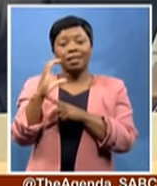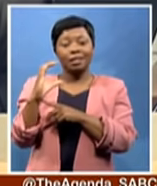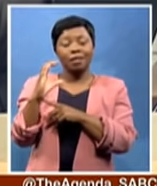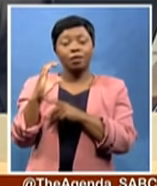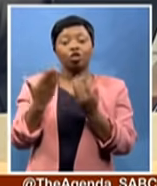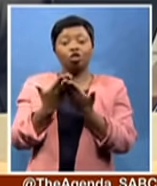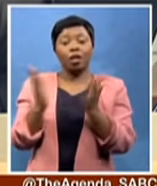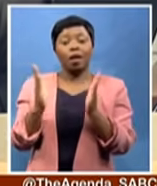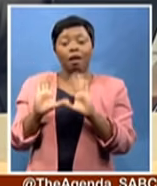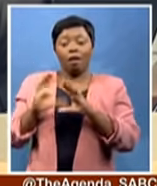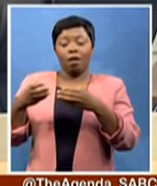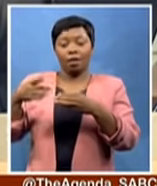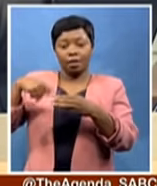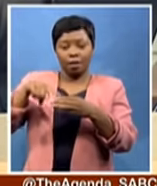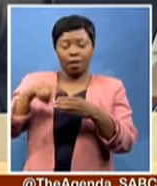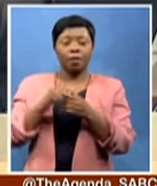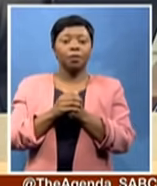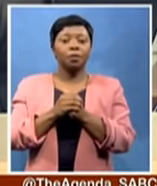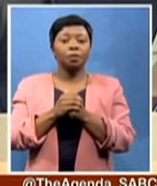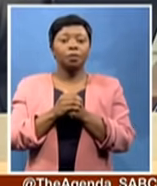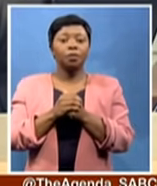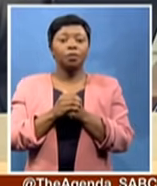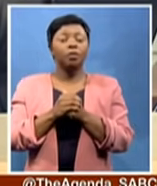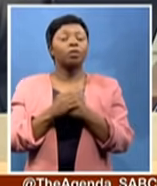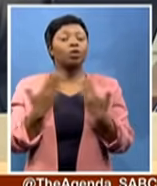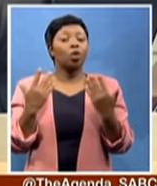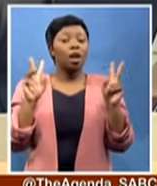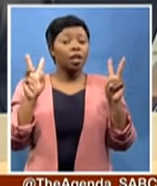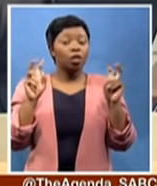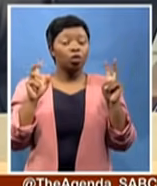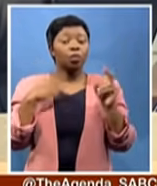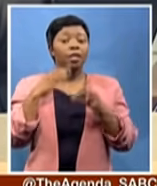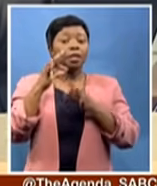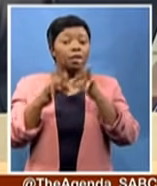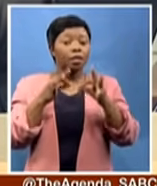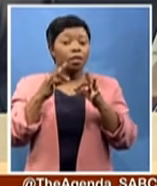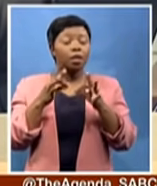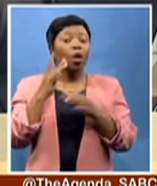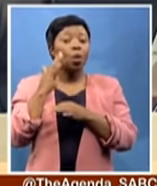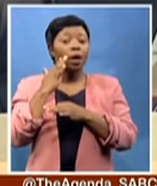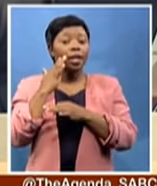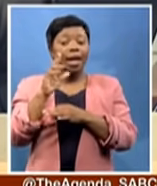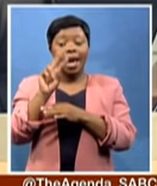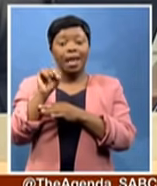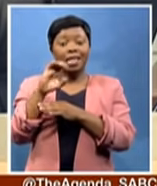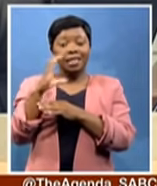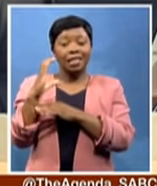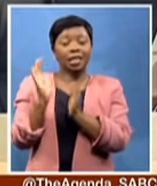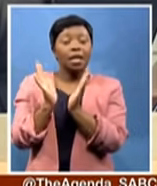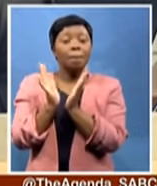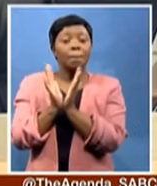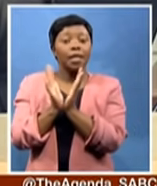In raising this issue during the NEC meeting of 26 July 1919, I said, as